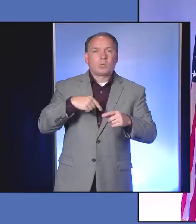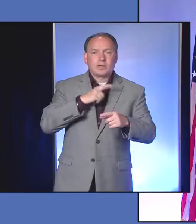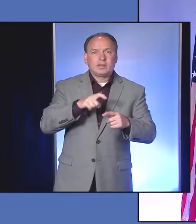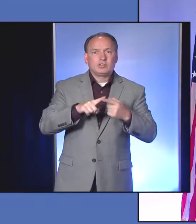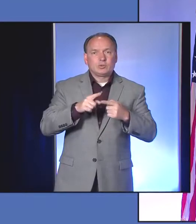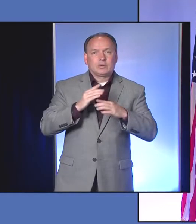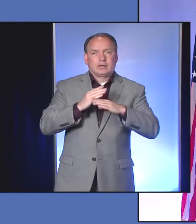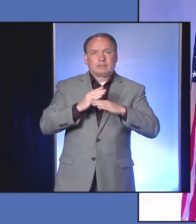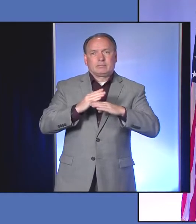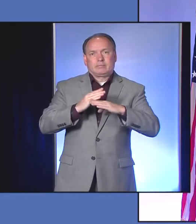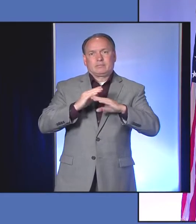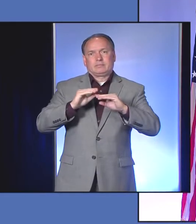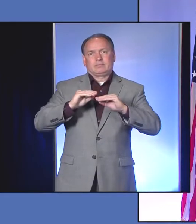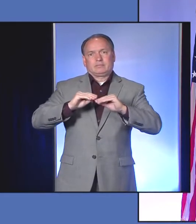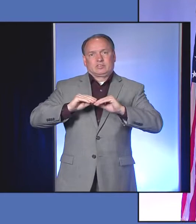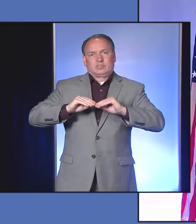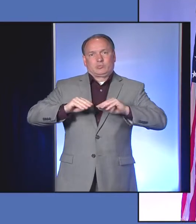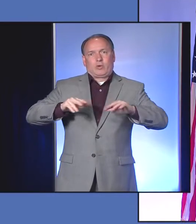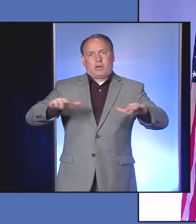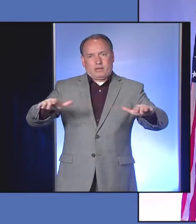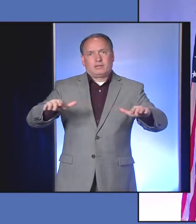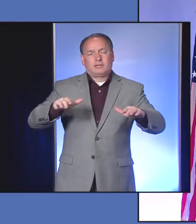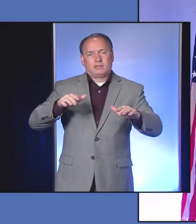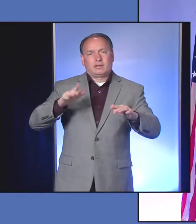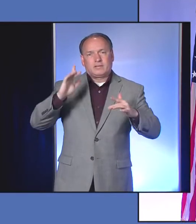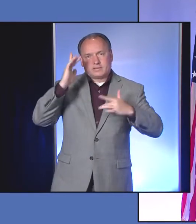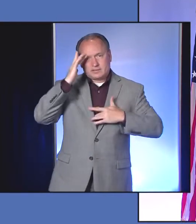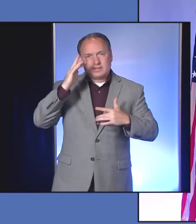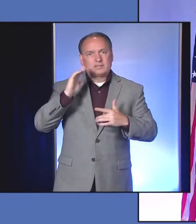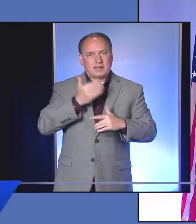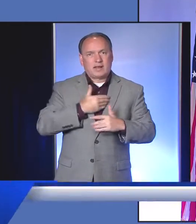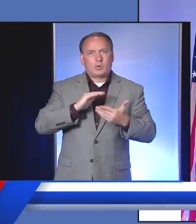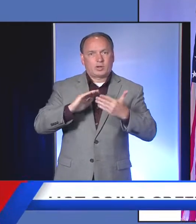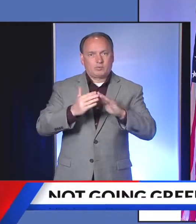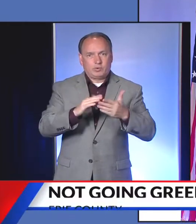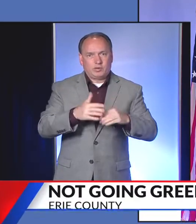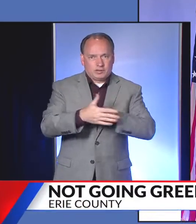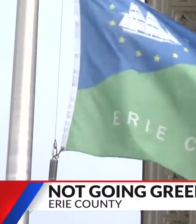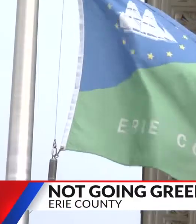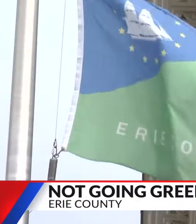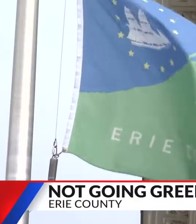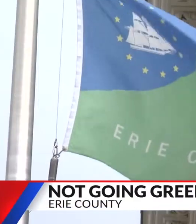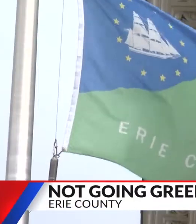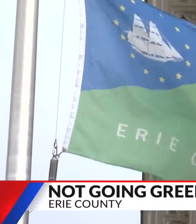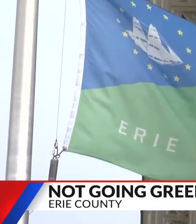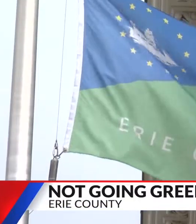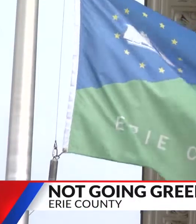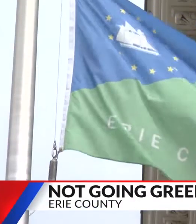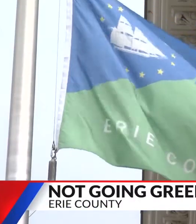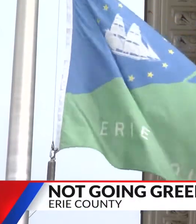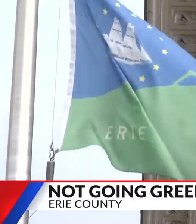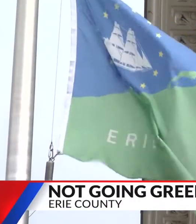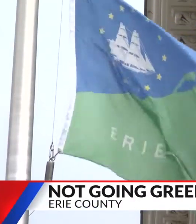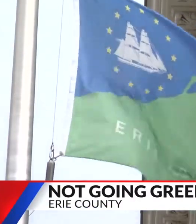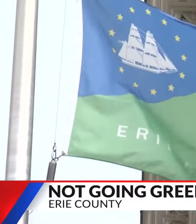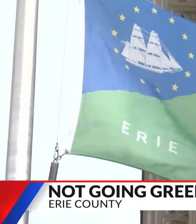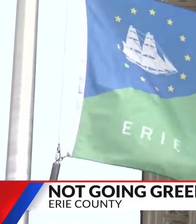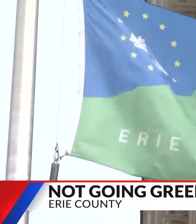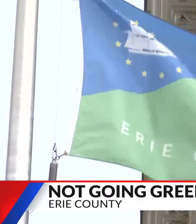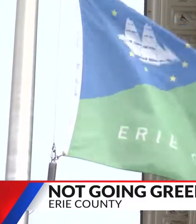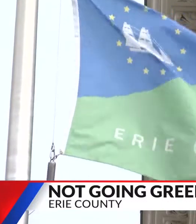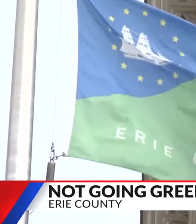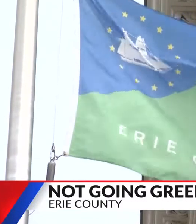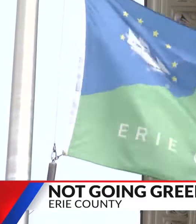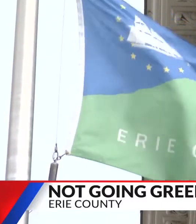County COVID-19 briefing, County Executive Kathy Delkemper revealed that state officials told her, "We are not ready to go